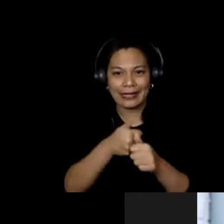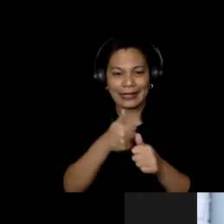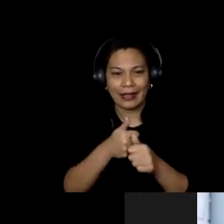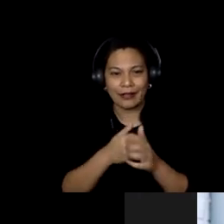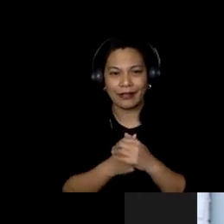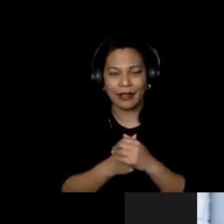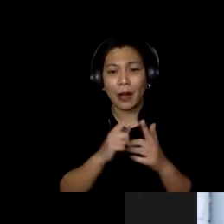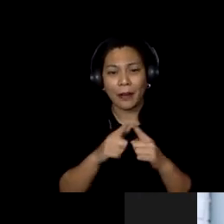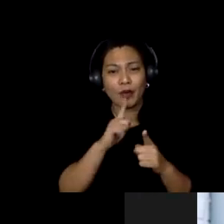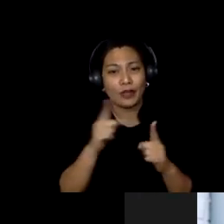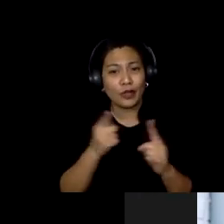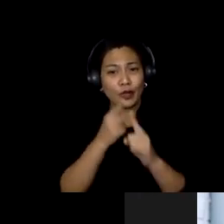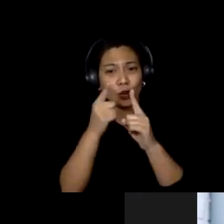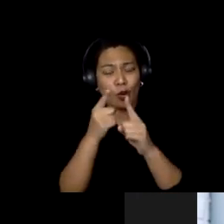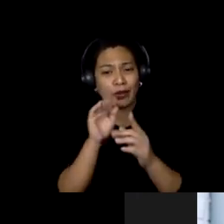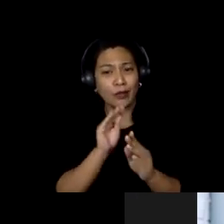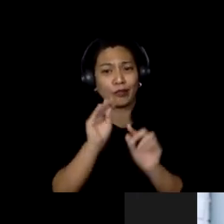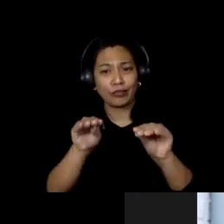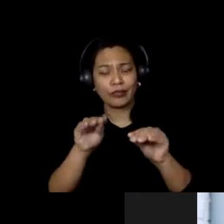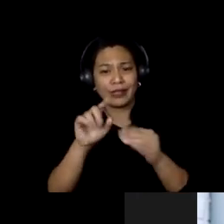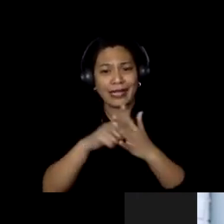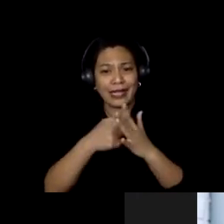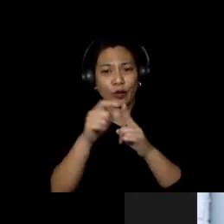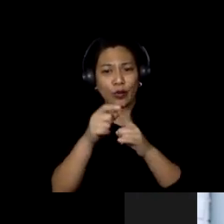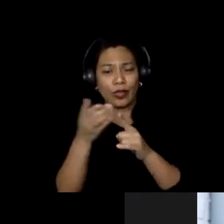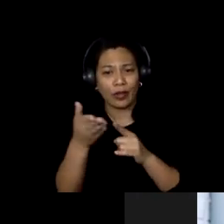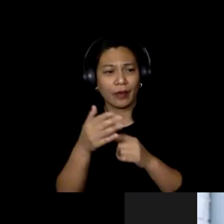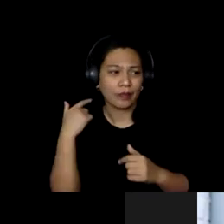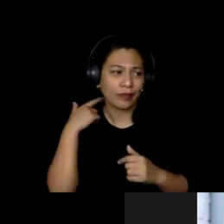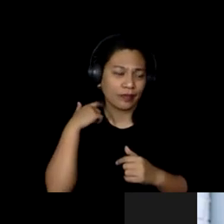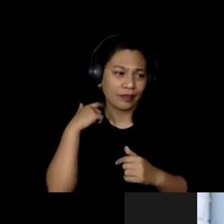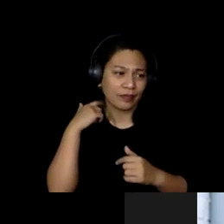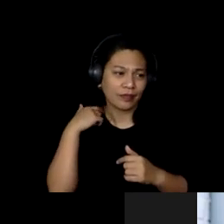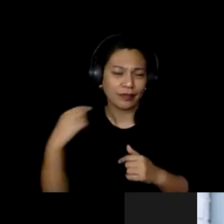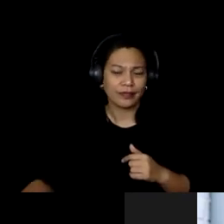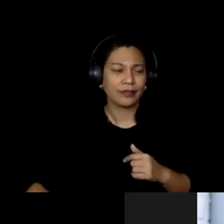get your keyword into those URLs on the actual page. Yeah.